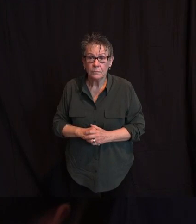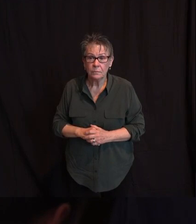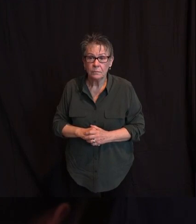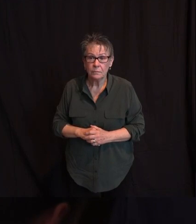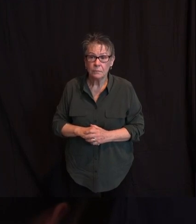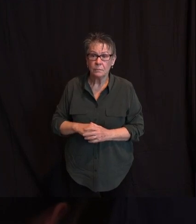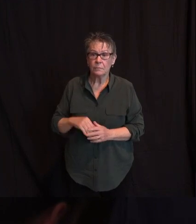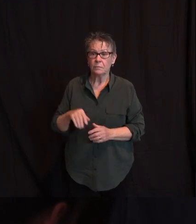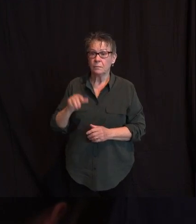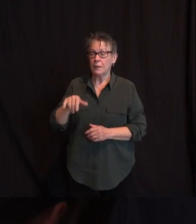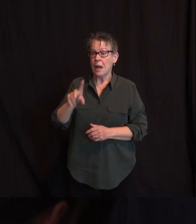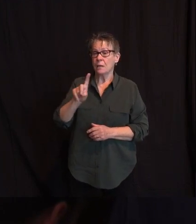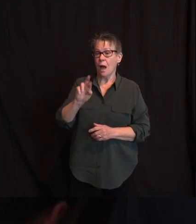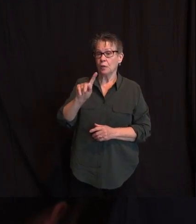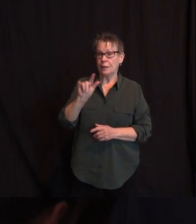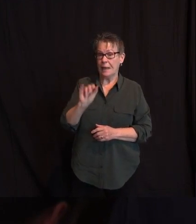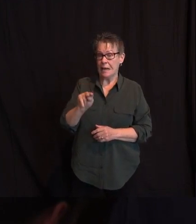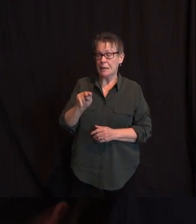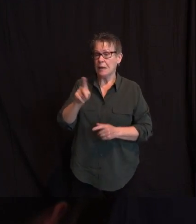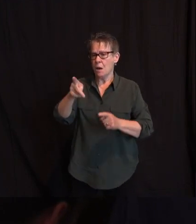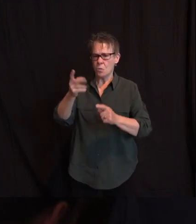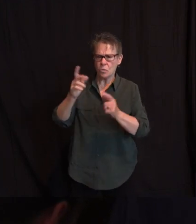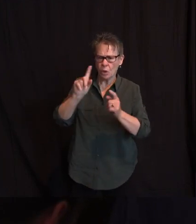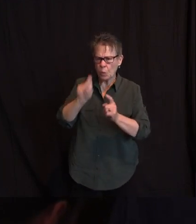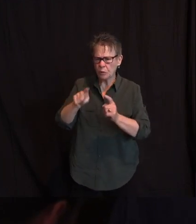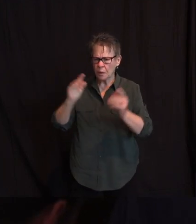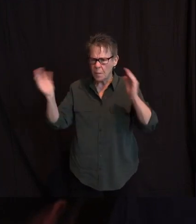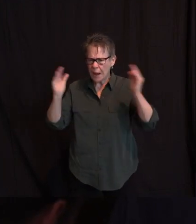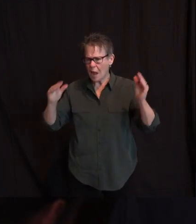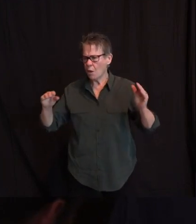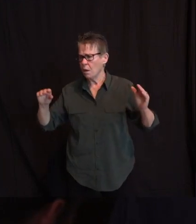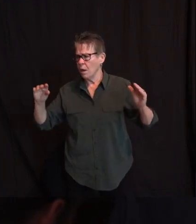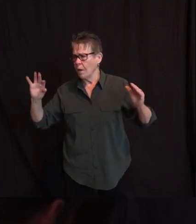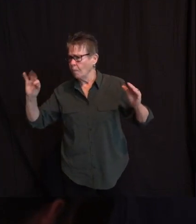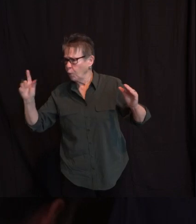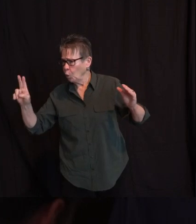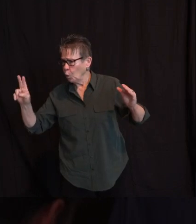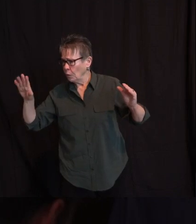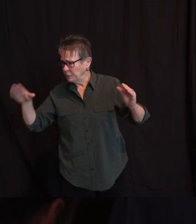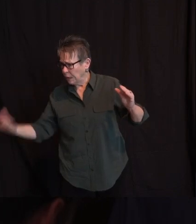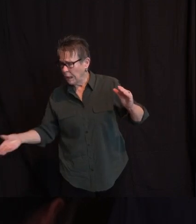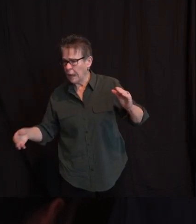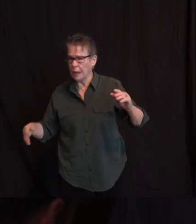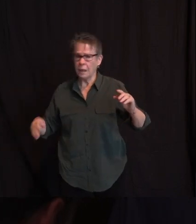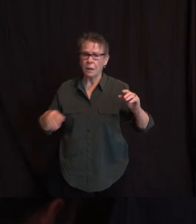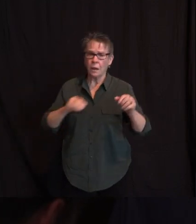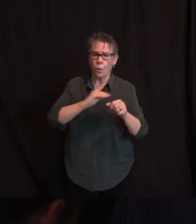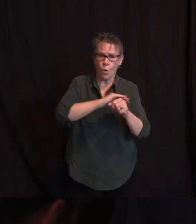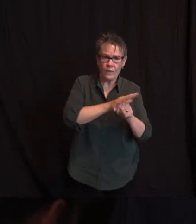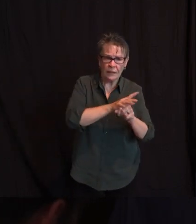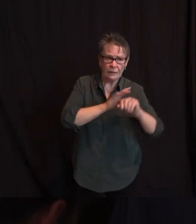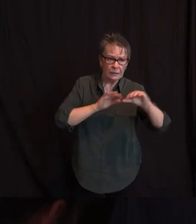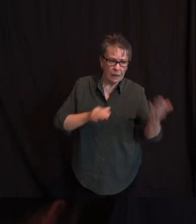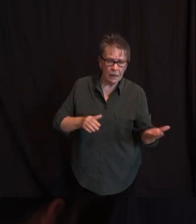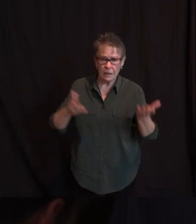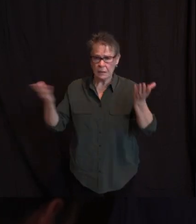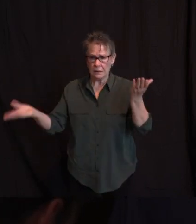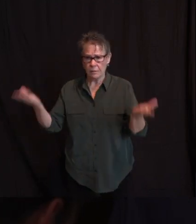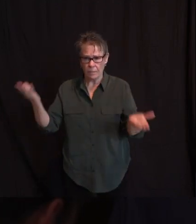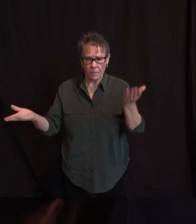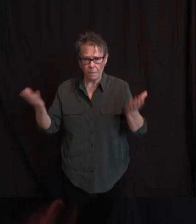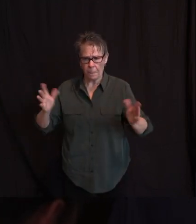deaths, whether it's related to flu or whether related to COVID-19, they're all tragic, and it's